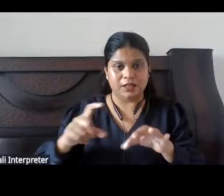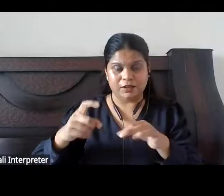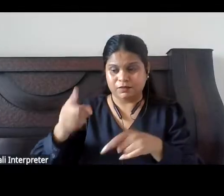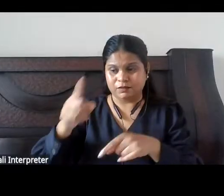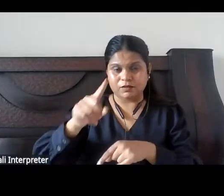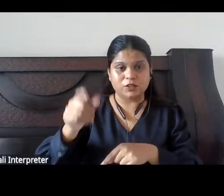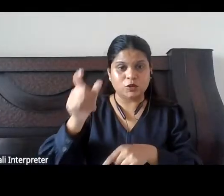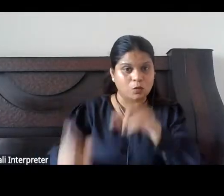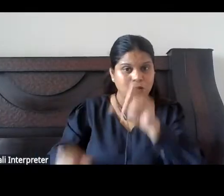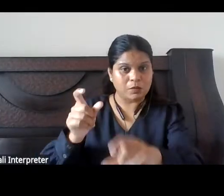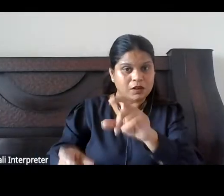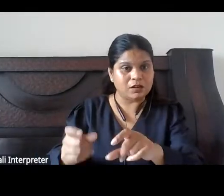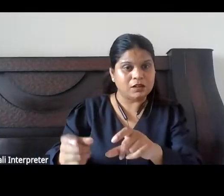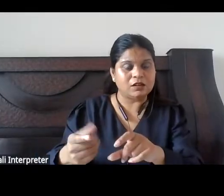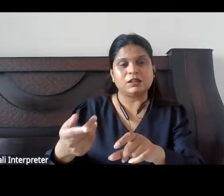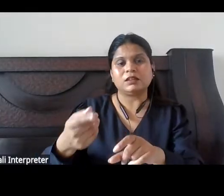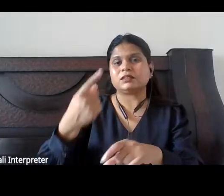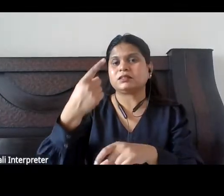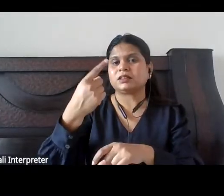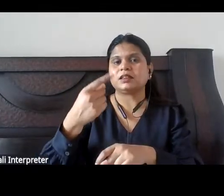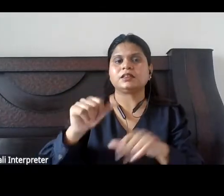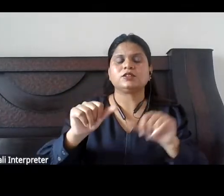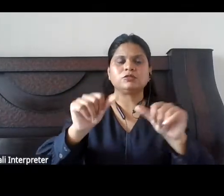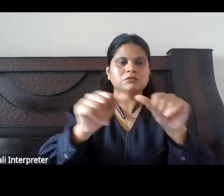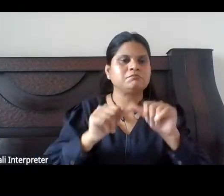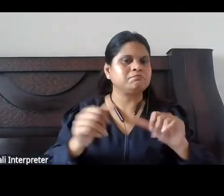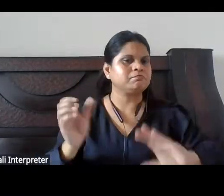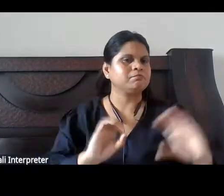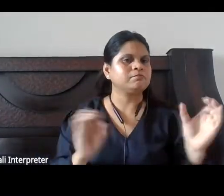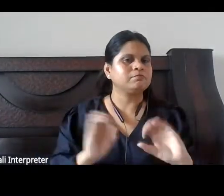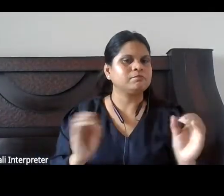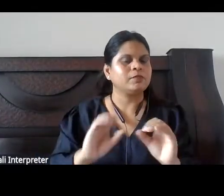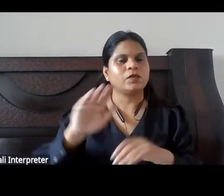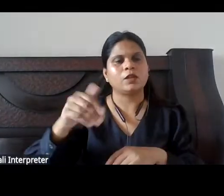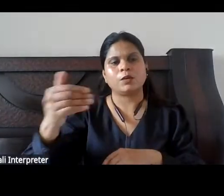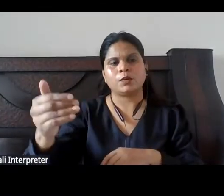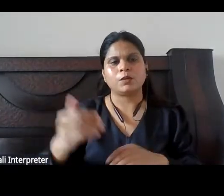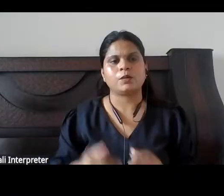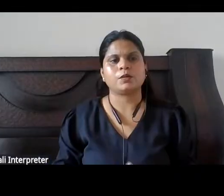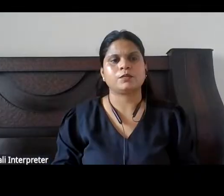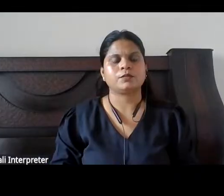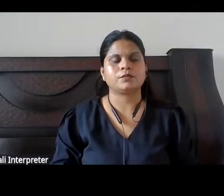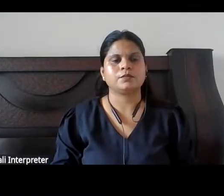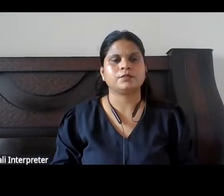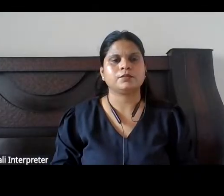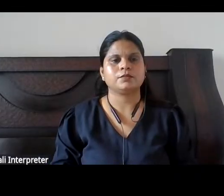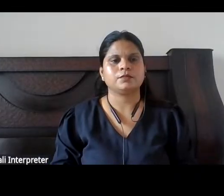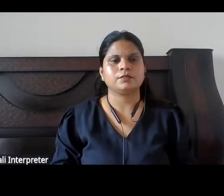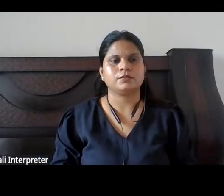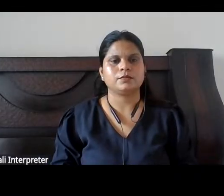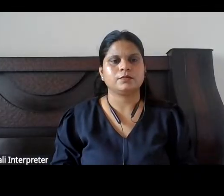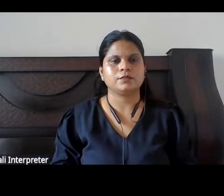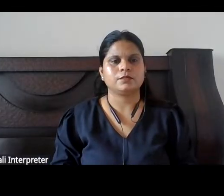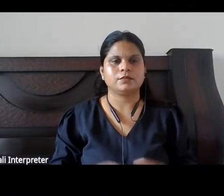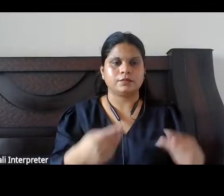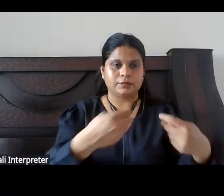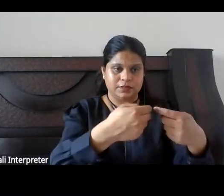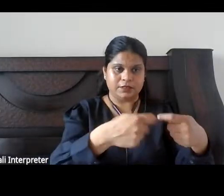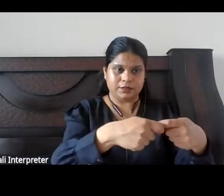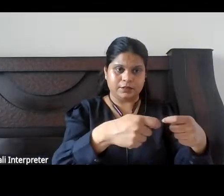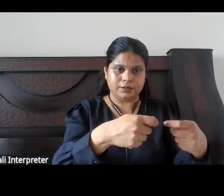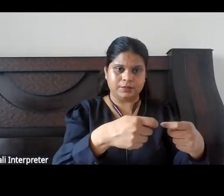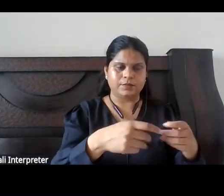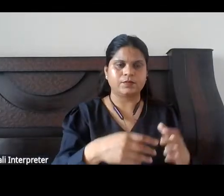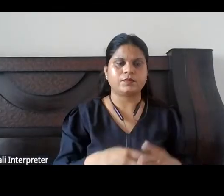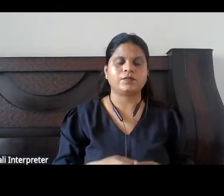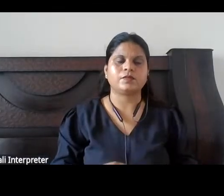not coming forward. And the next is that people are not able to categorize their health conditions into disability